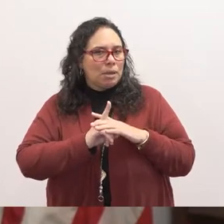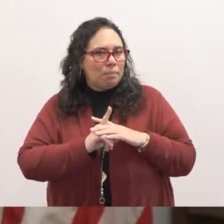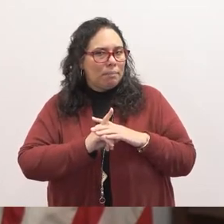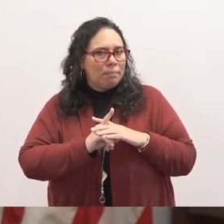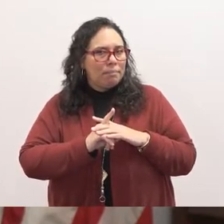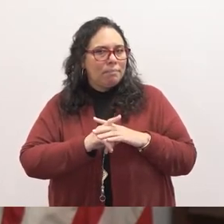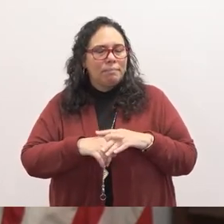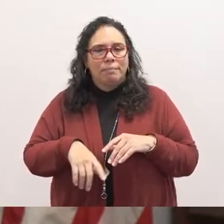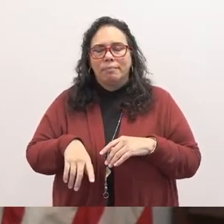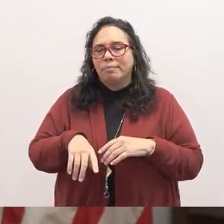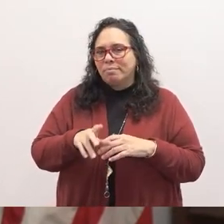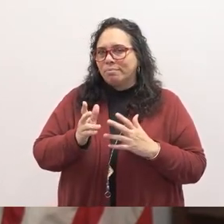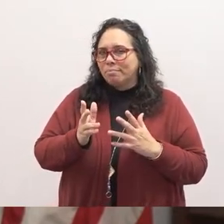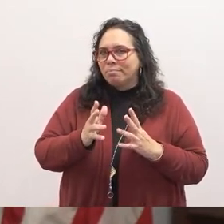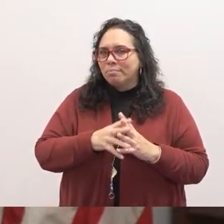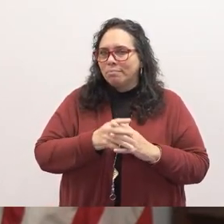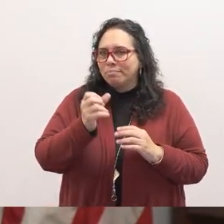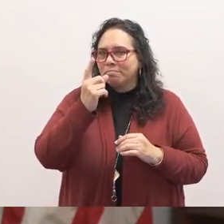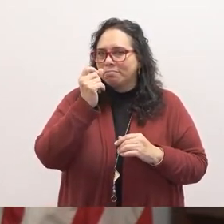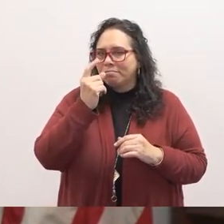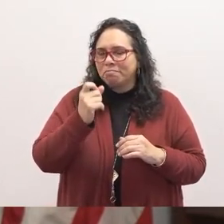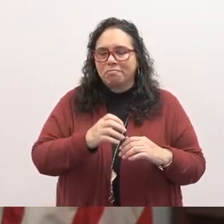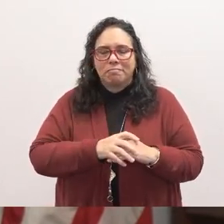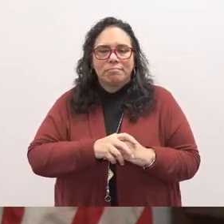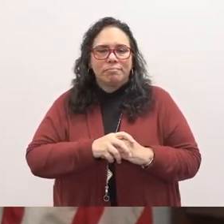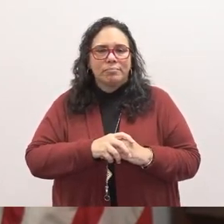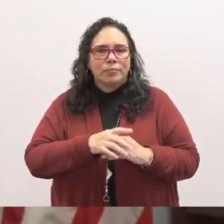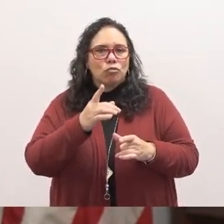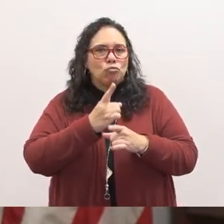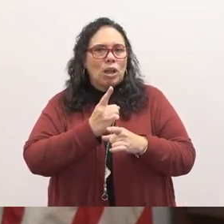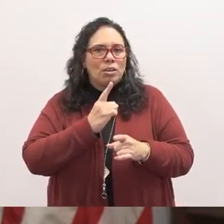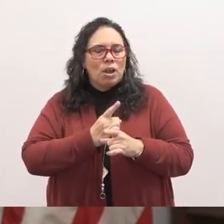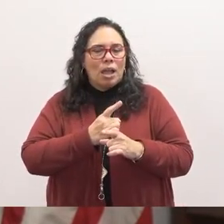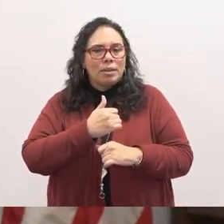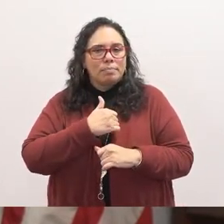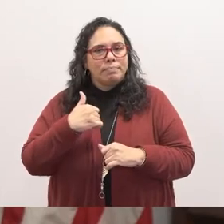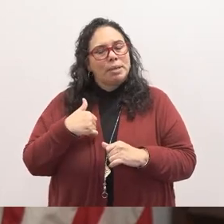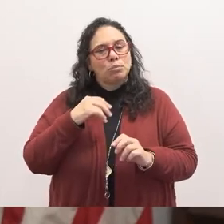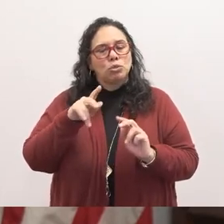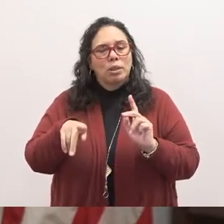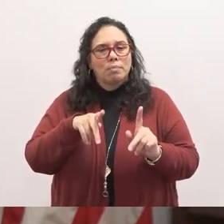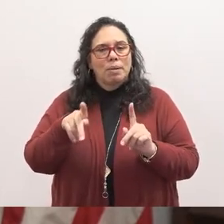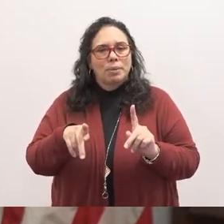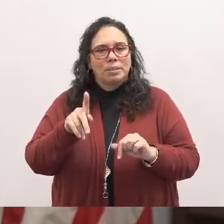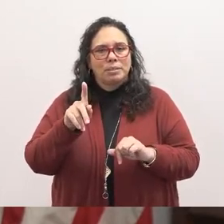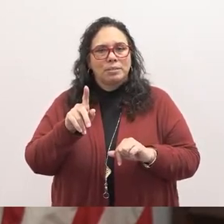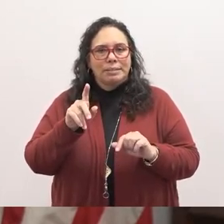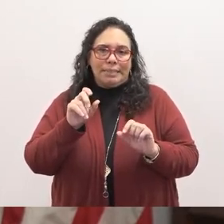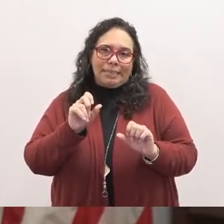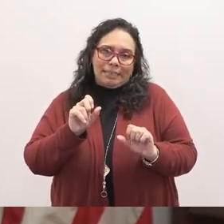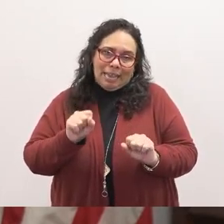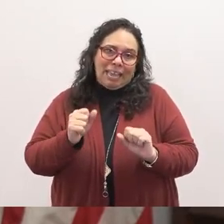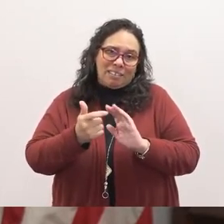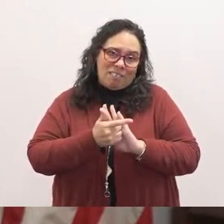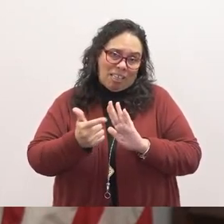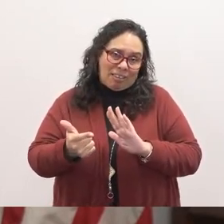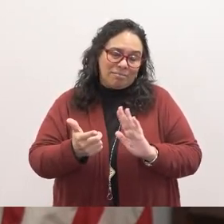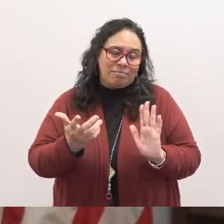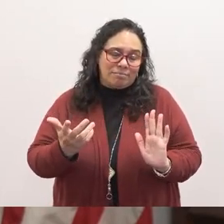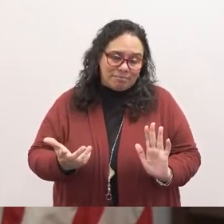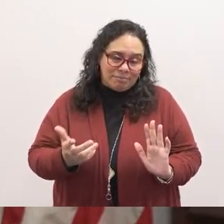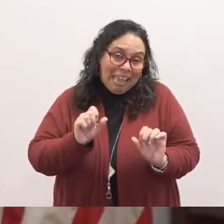about here. Right. A couple of things. Members of the public obviously can't violate the Brown Act. It's only the board that's